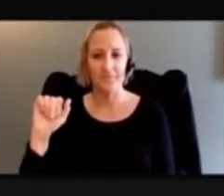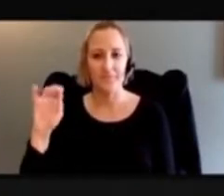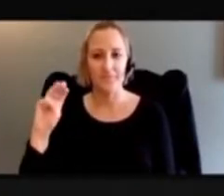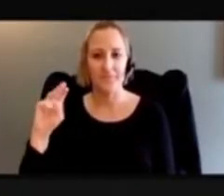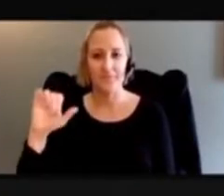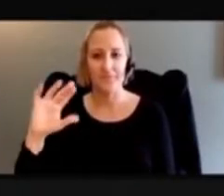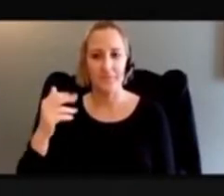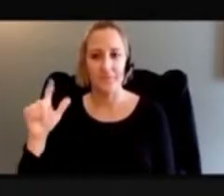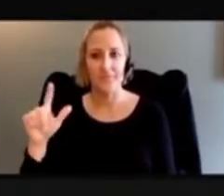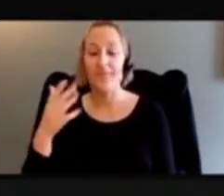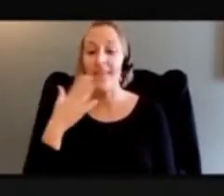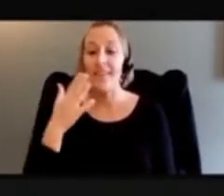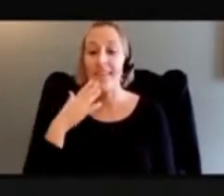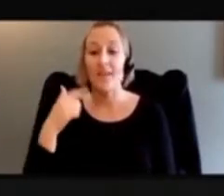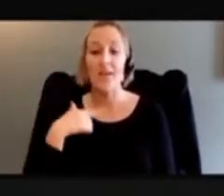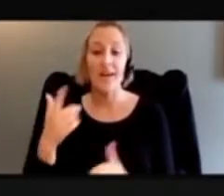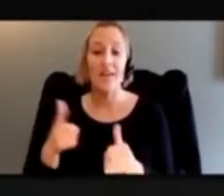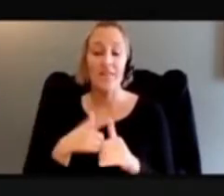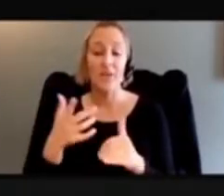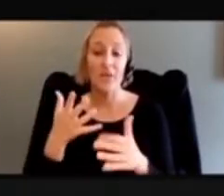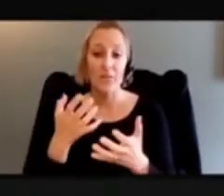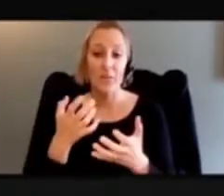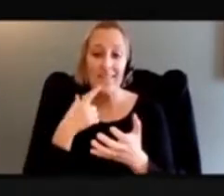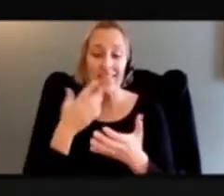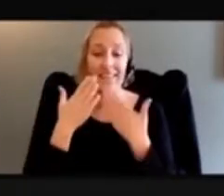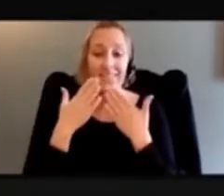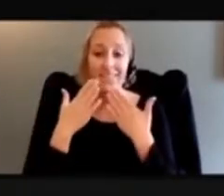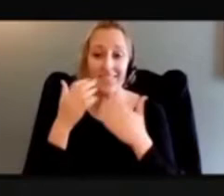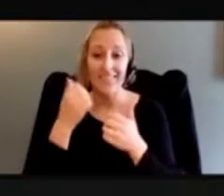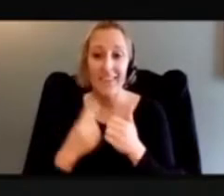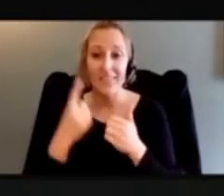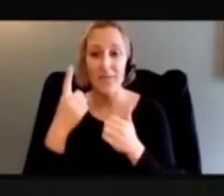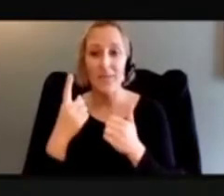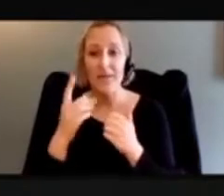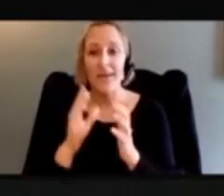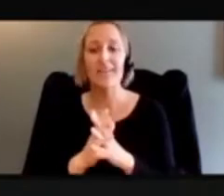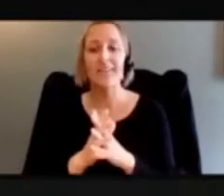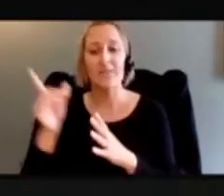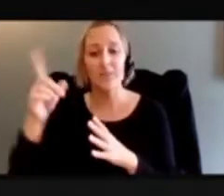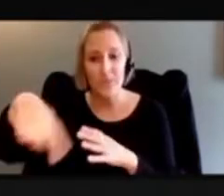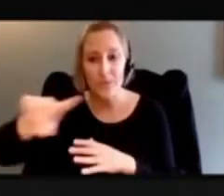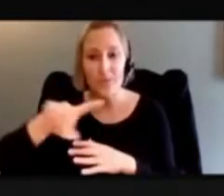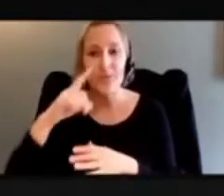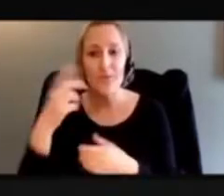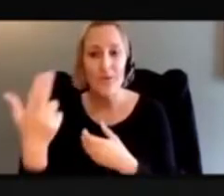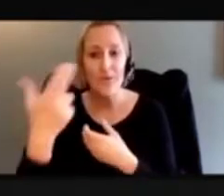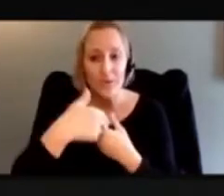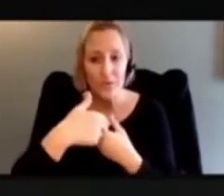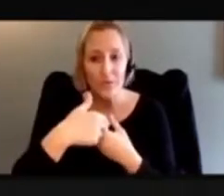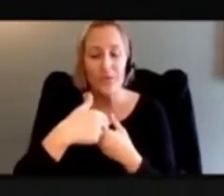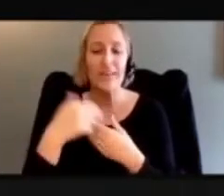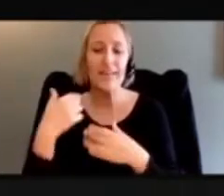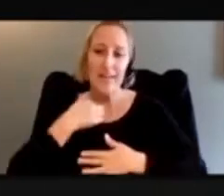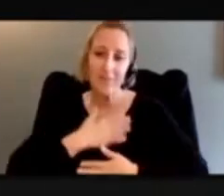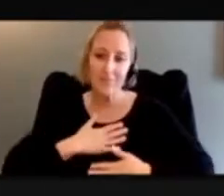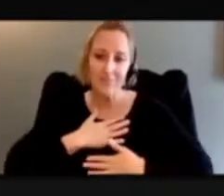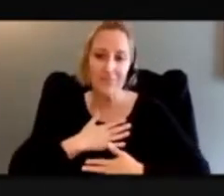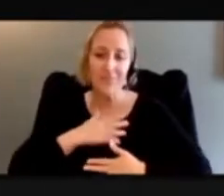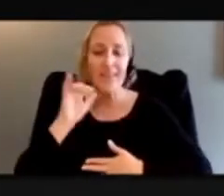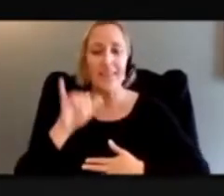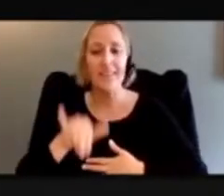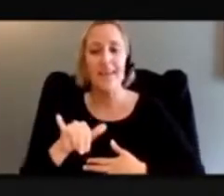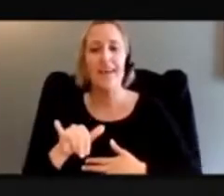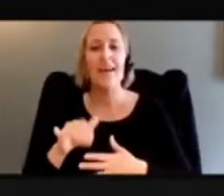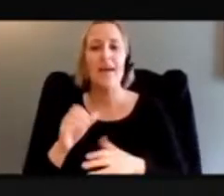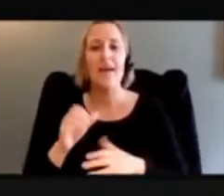wanted to say, first of all, a few thanks to everybody. Number one, to all of you for joining us for the conference. I really appreciate it.